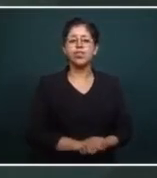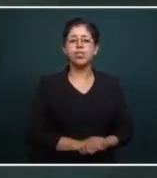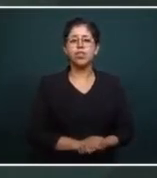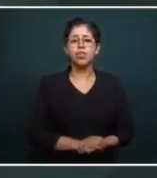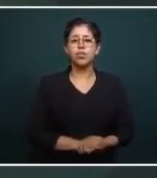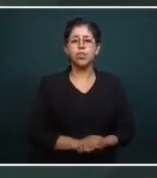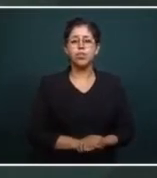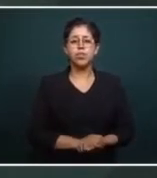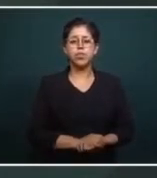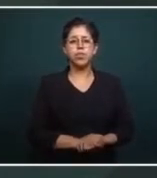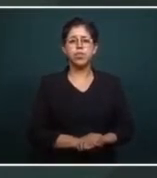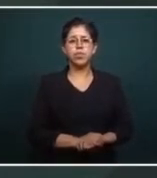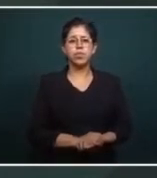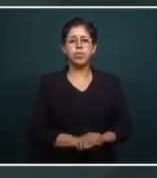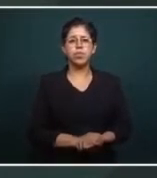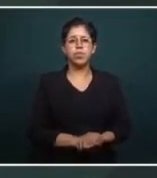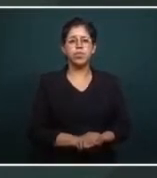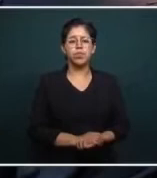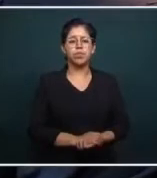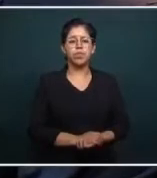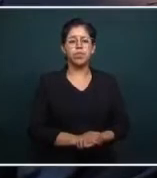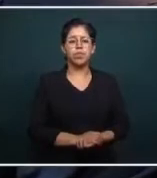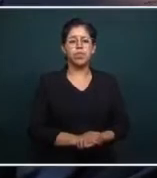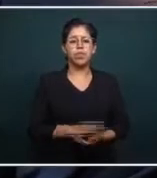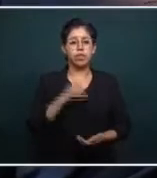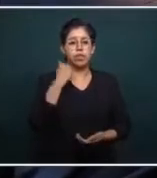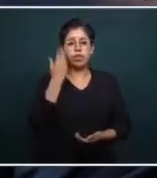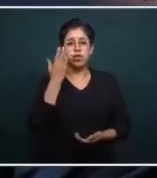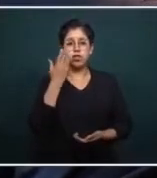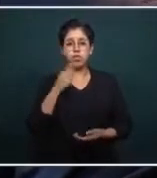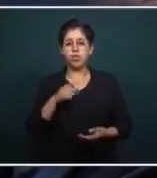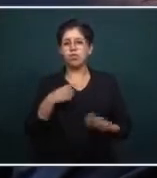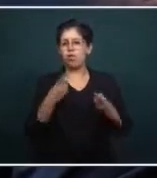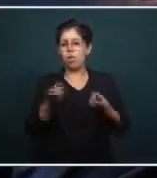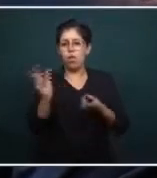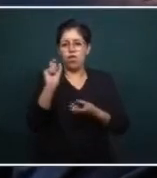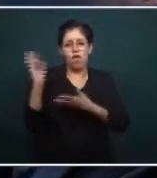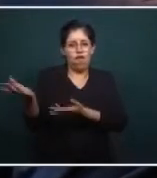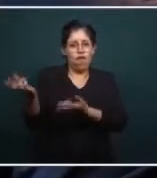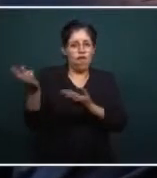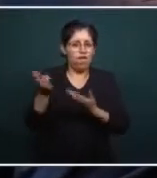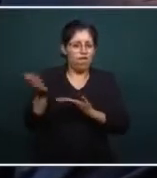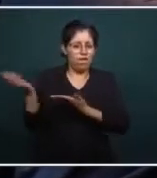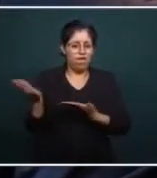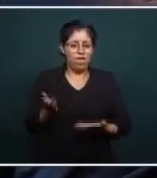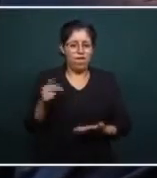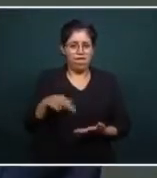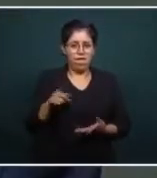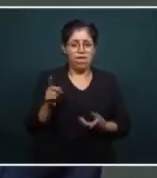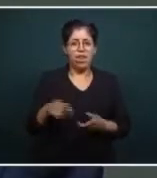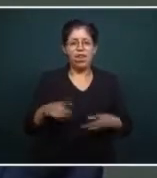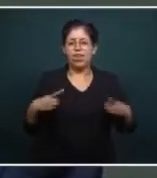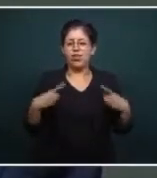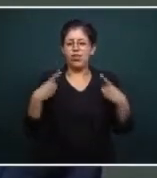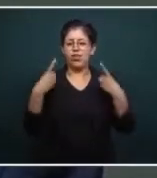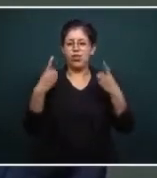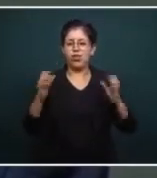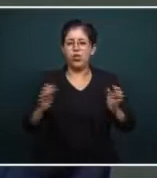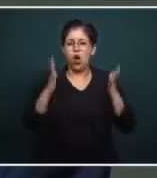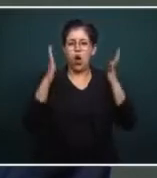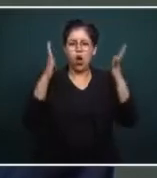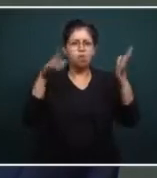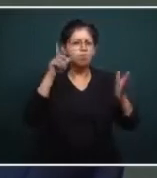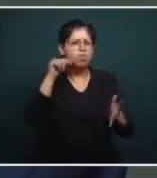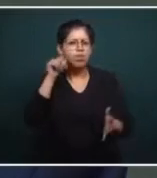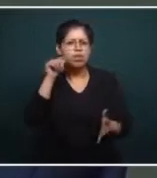Y vamos And we are a darles una muy buena sorpresa. going to give them a very Ahora good que van a surprise regresar, when they return. mañana voy